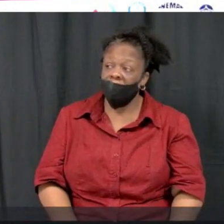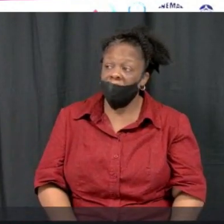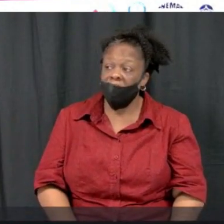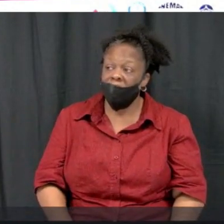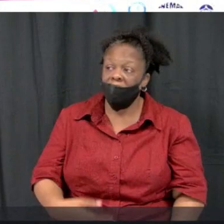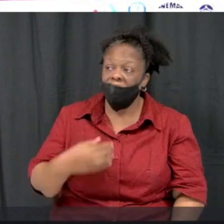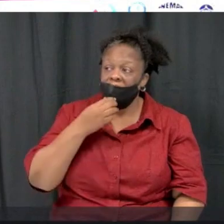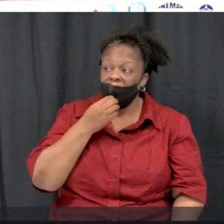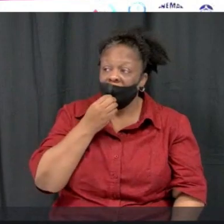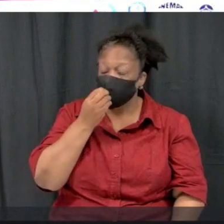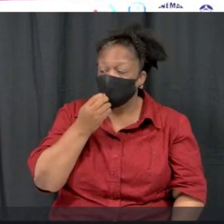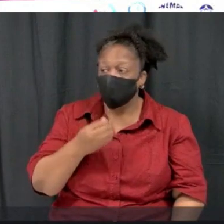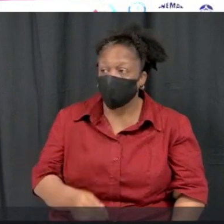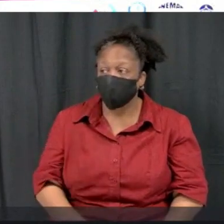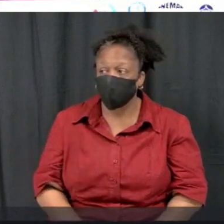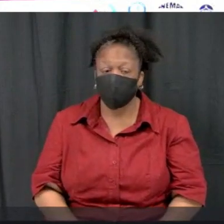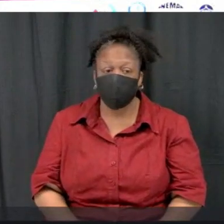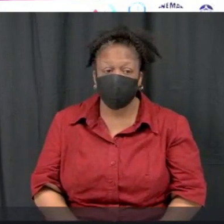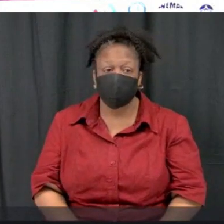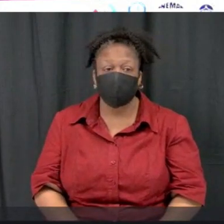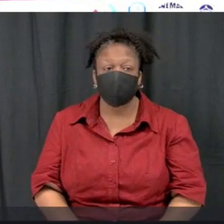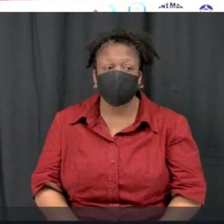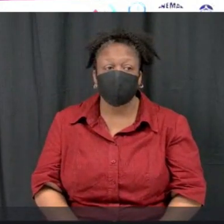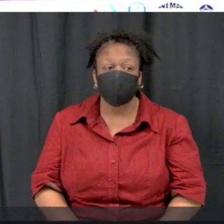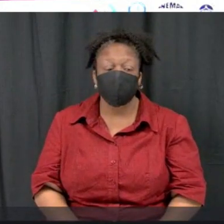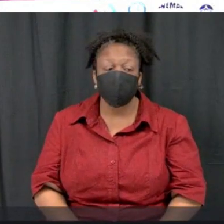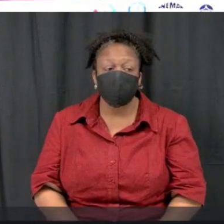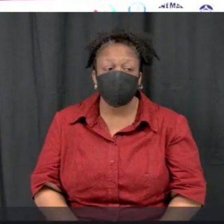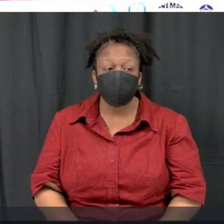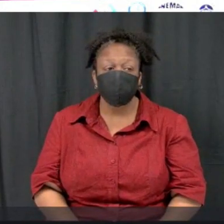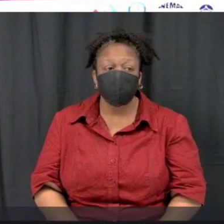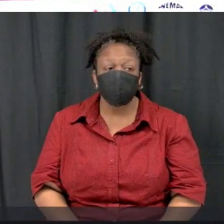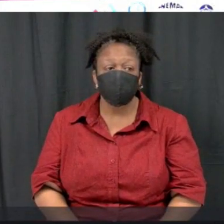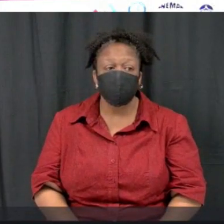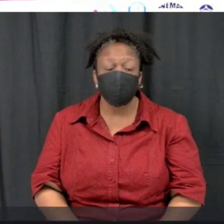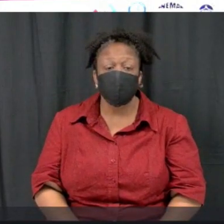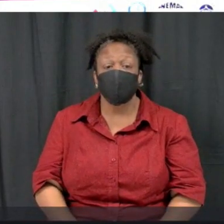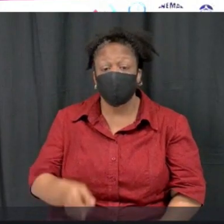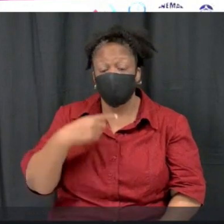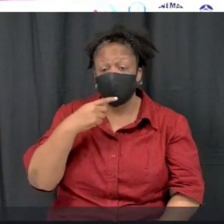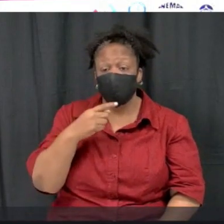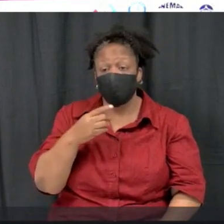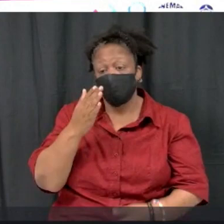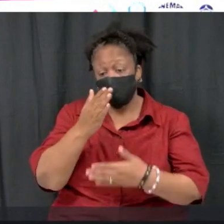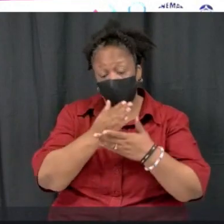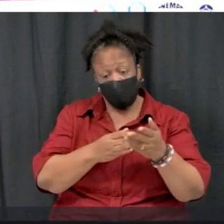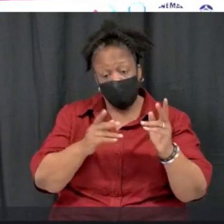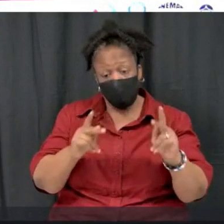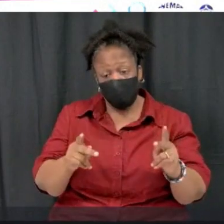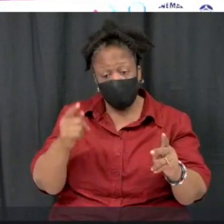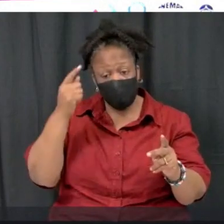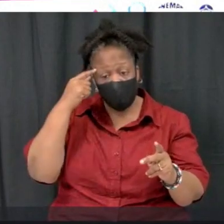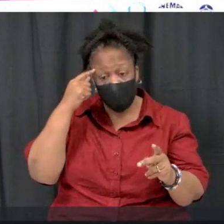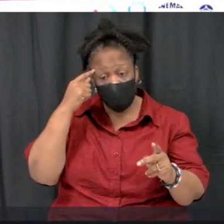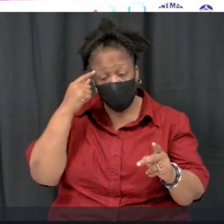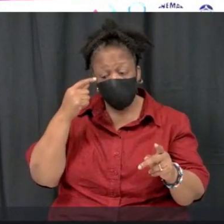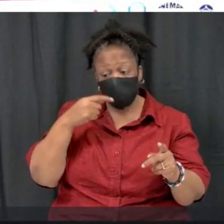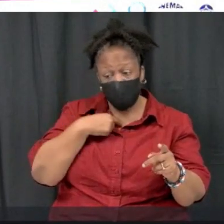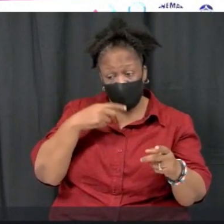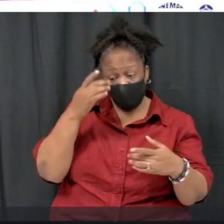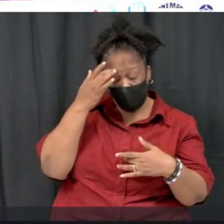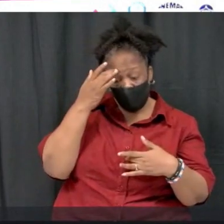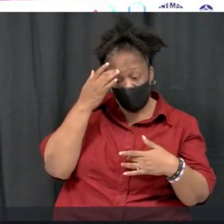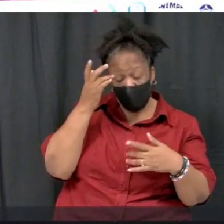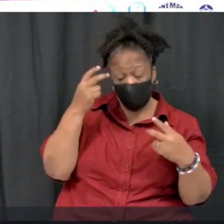risk, I never thought I'd tell my story, but here I am because I think it's a real one that maybe many of you listening can resonate with,